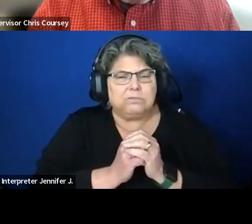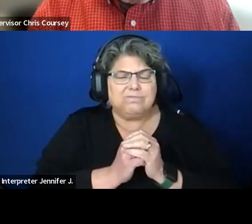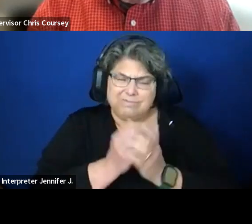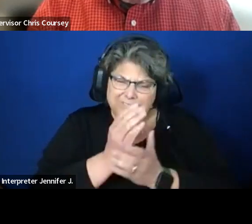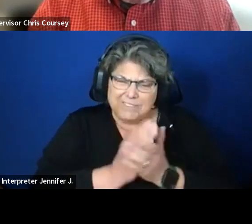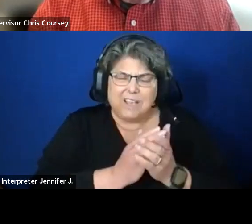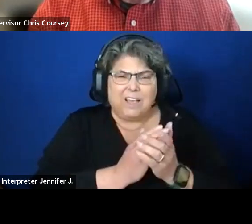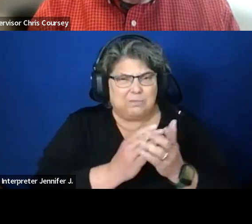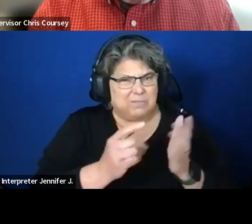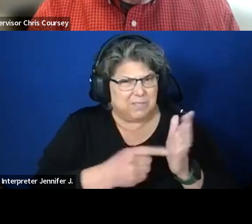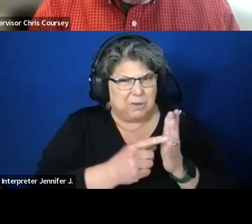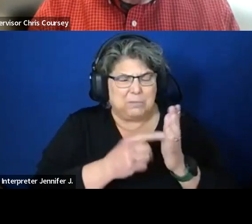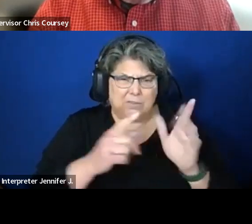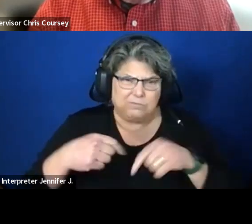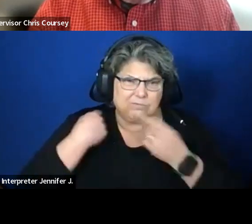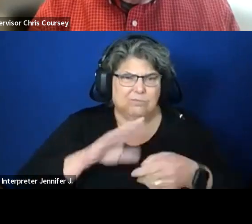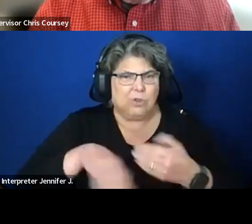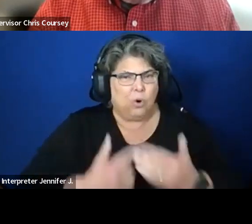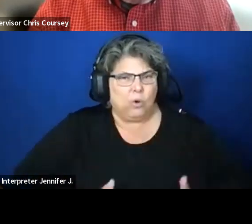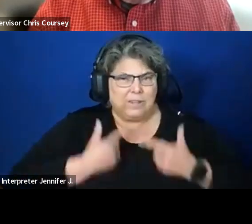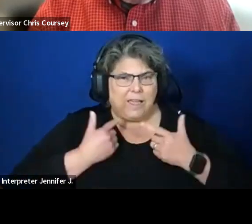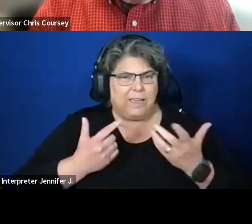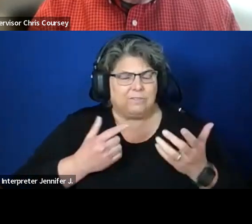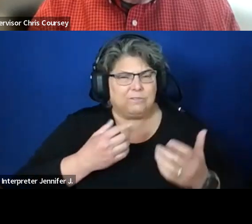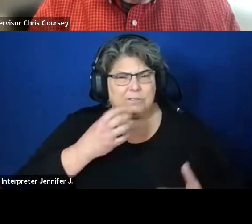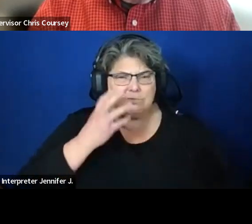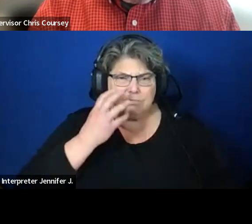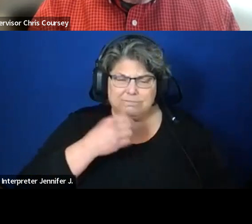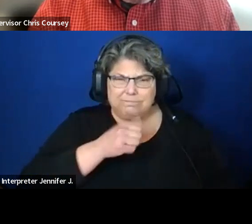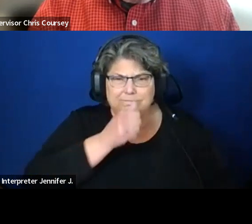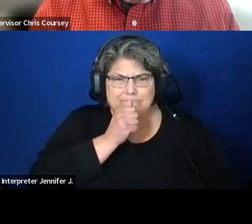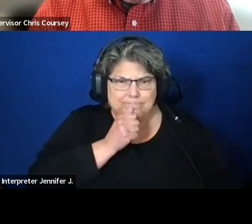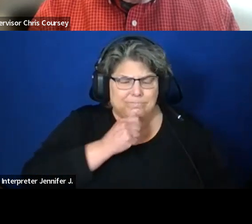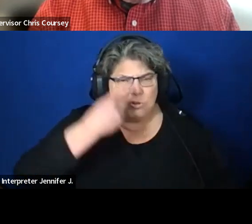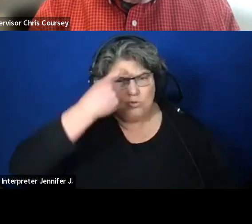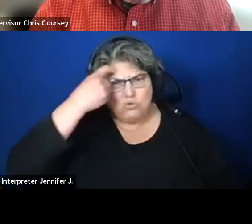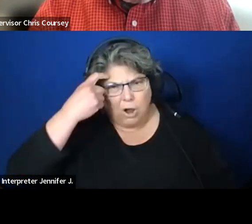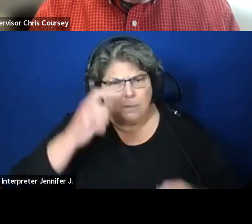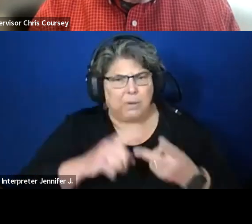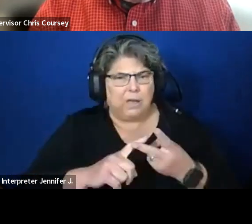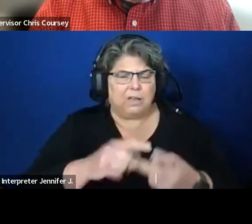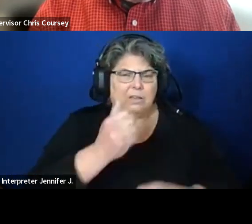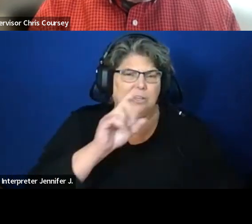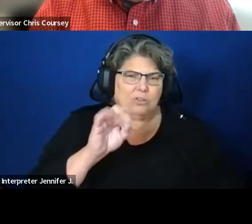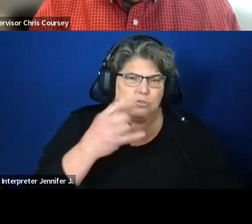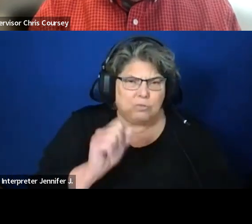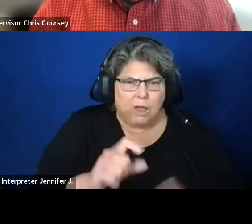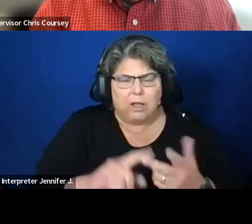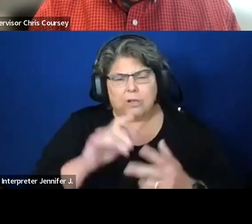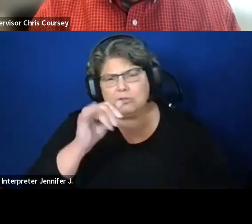with lifelong cycles of trauma, substance use, complex healthcare